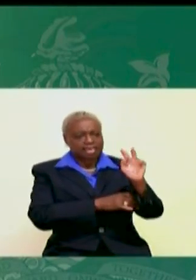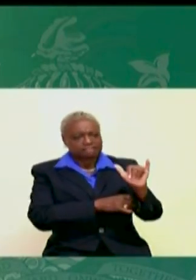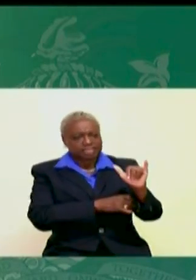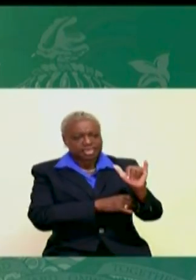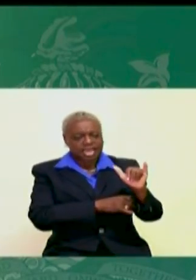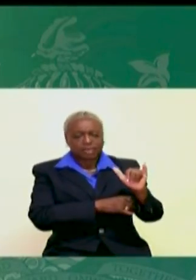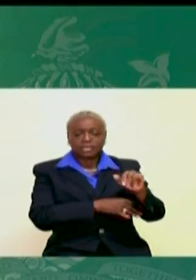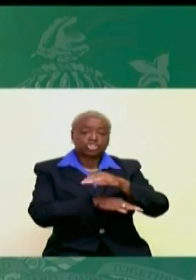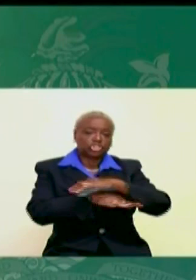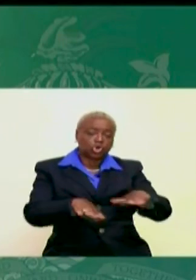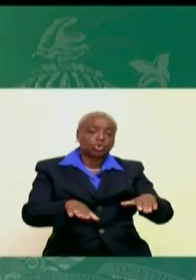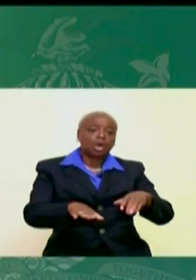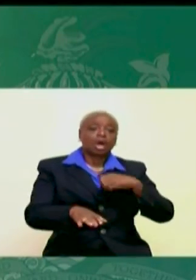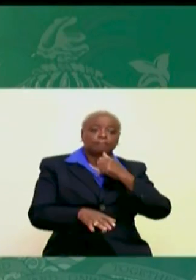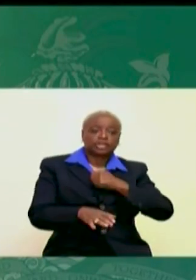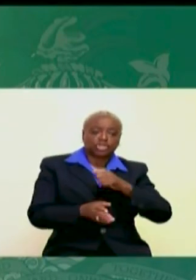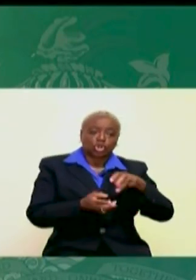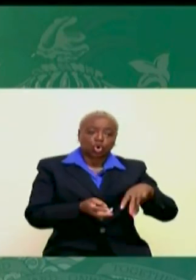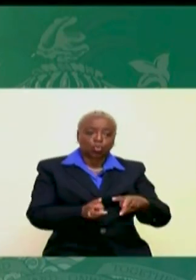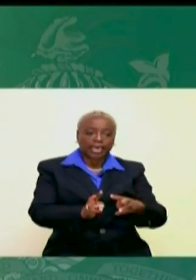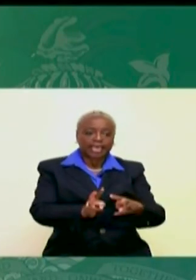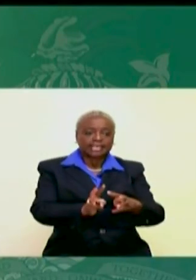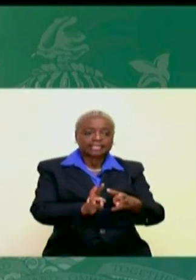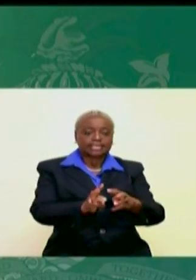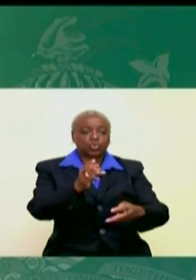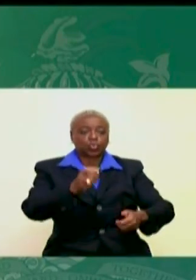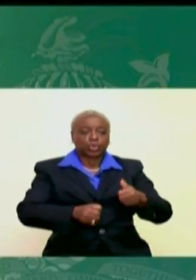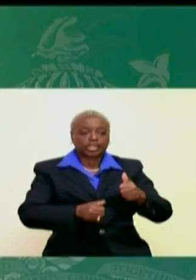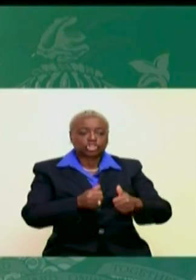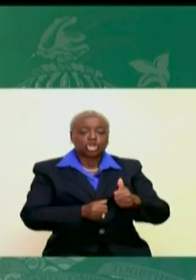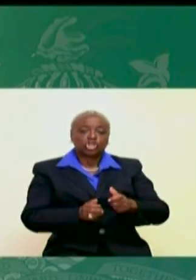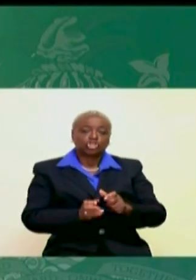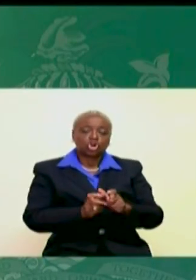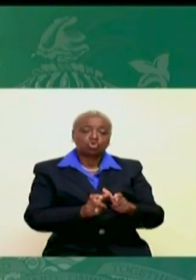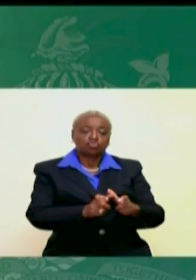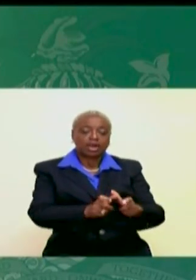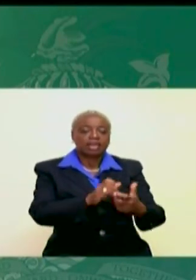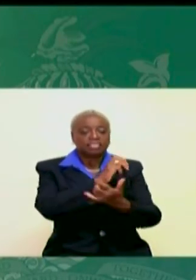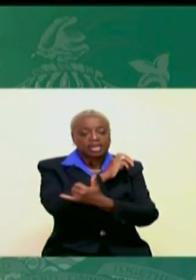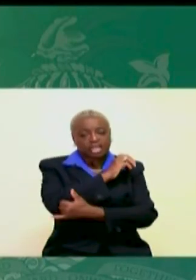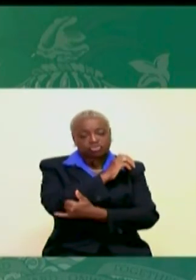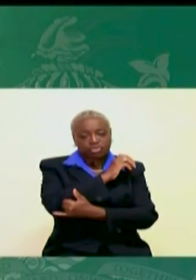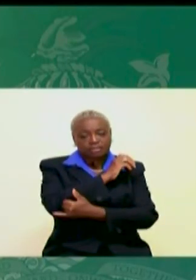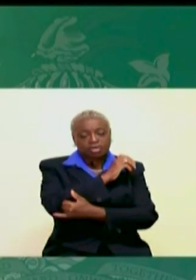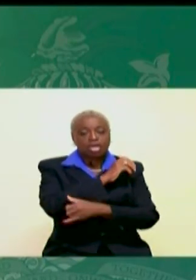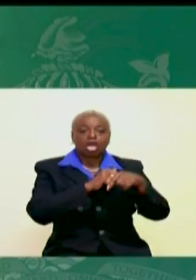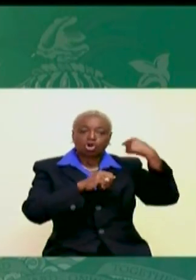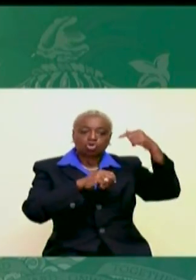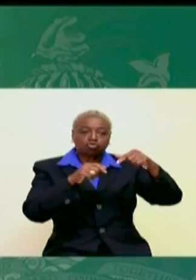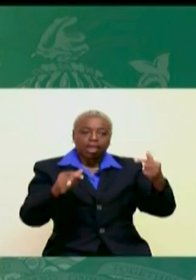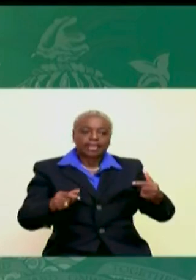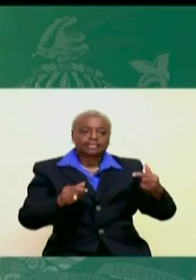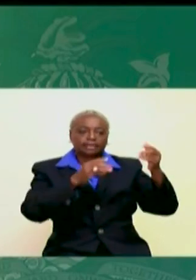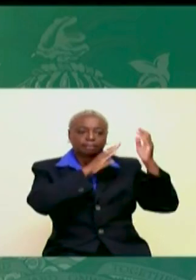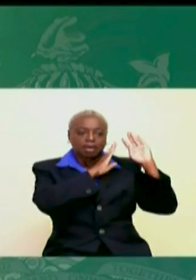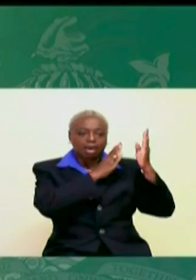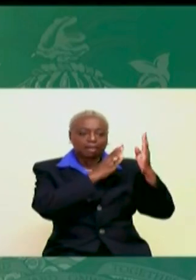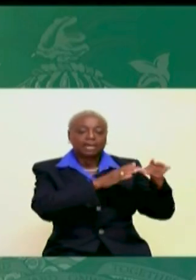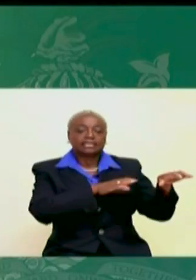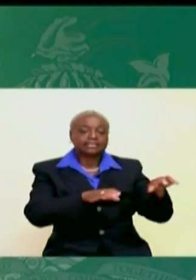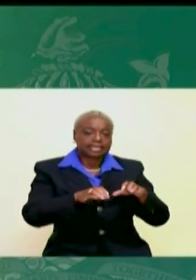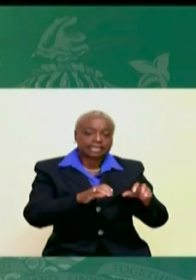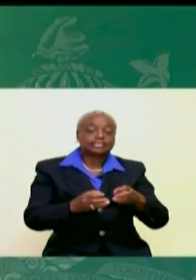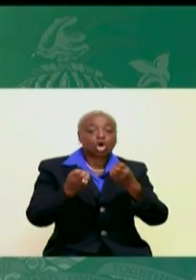appreciate, well, you have to find ways in which to run your country. And Grand Bahama does, Madam Speaker, offer that